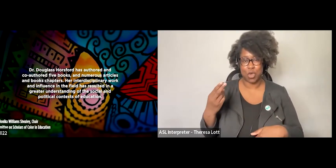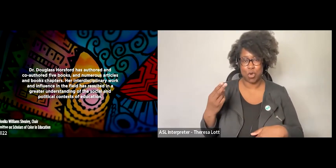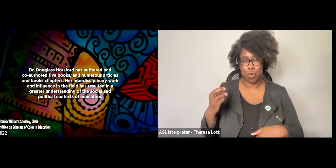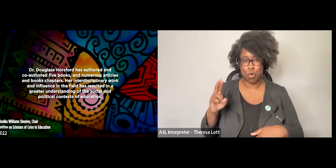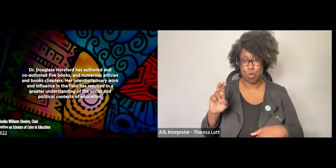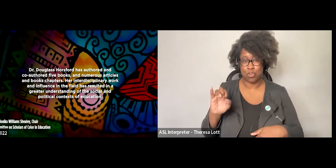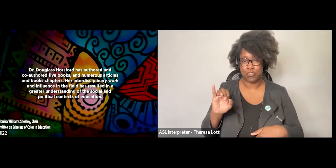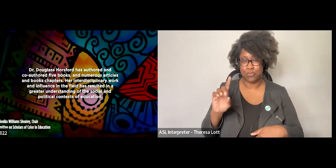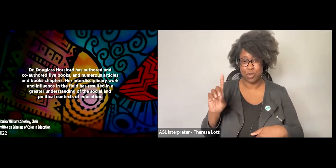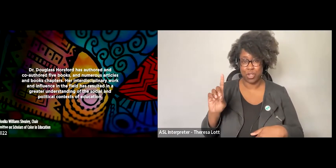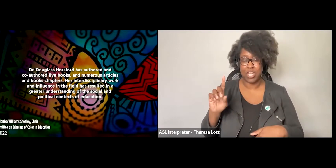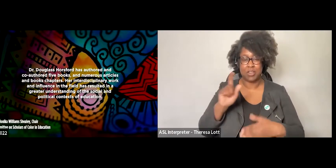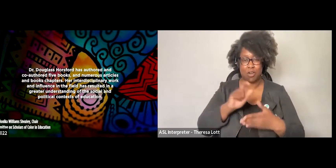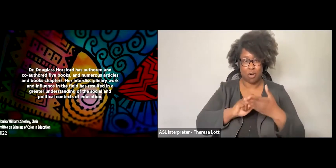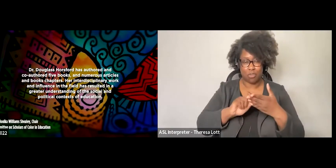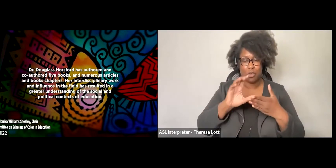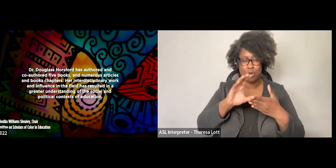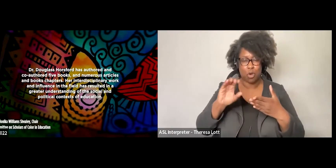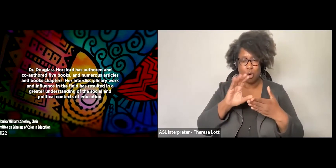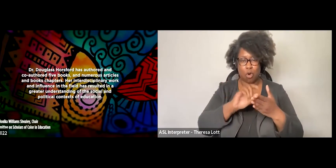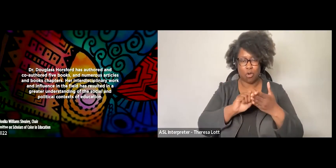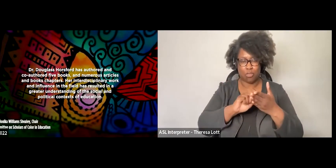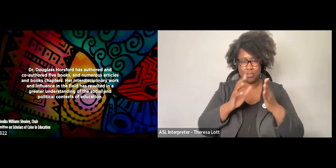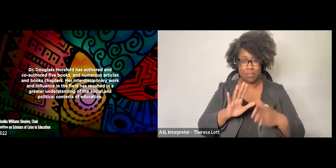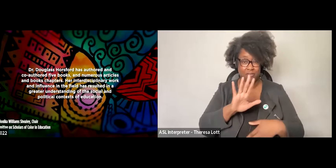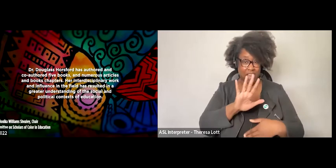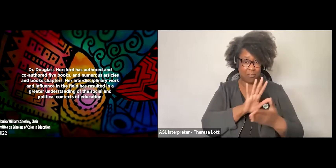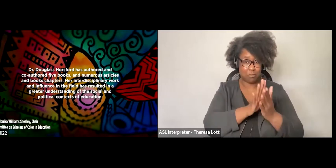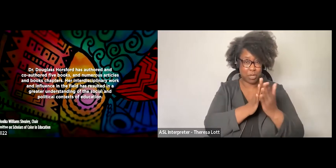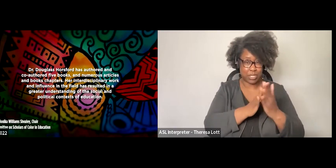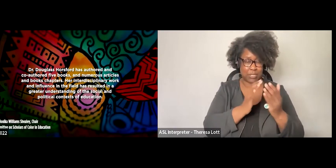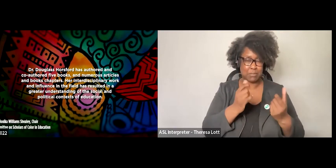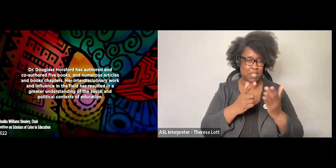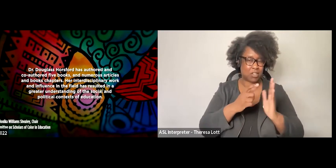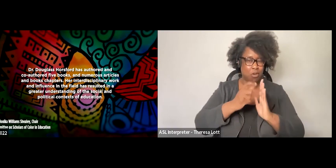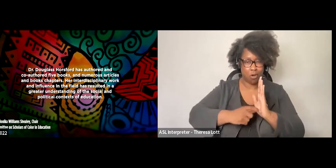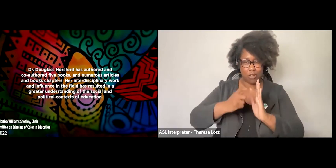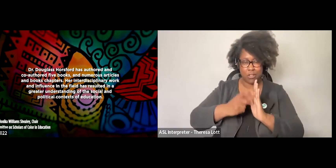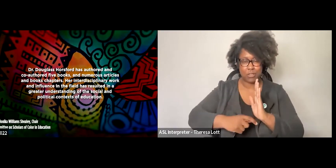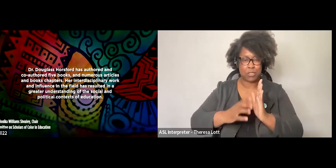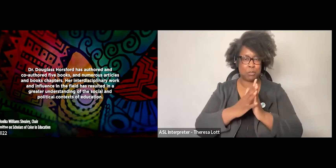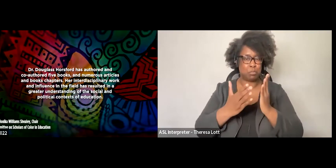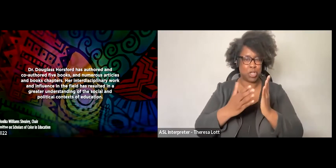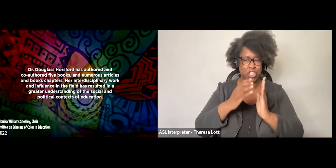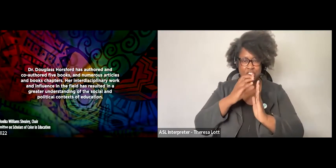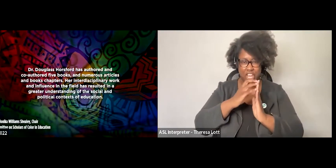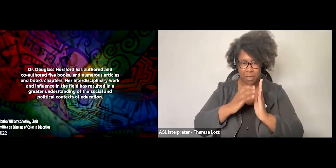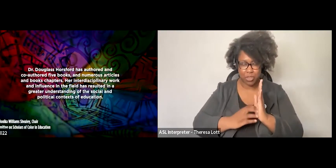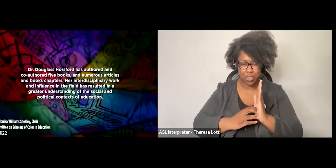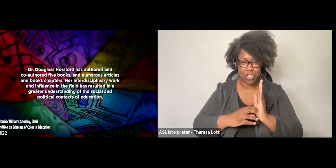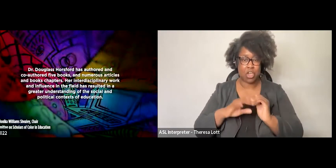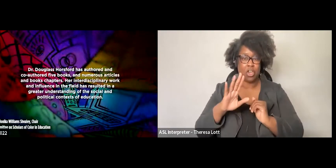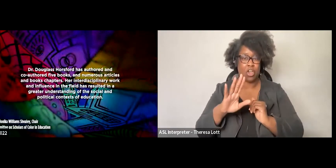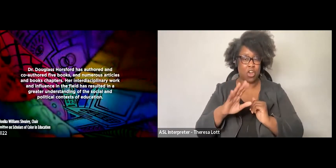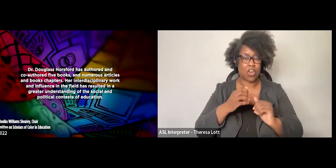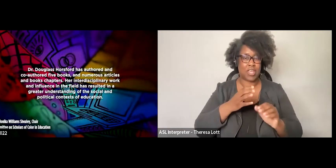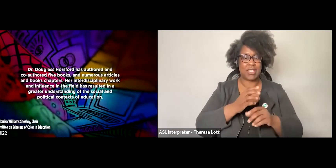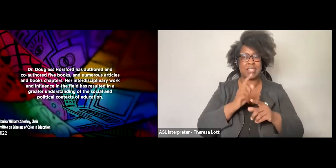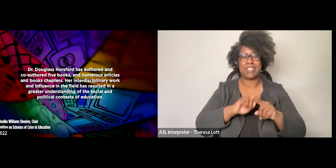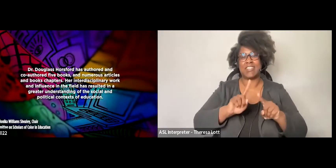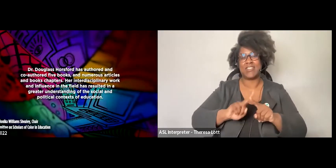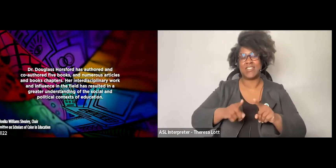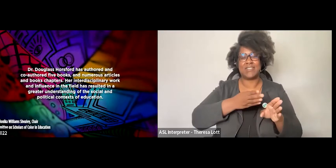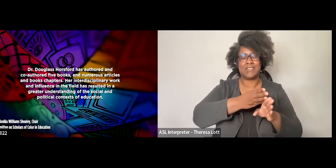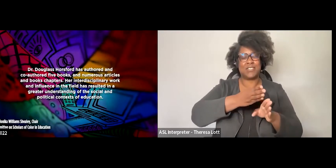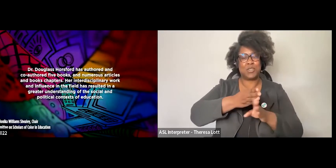and co-authored 5 books and numerous articles and book chapters. Her interdisciplinary work and